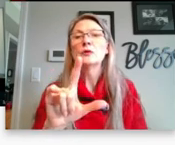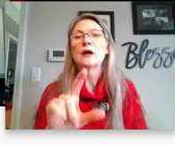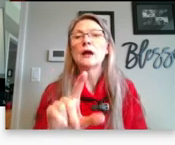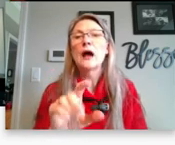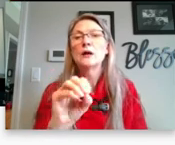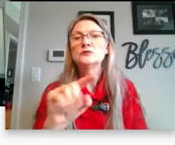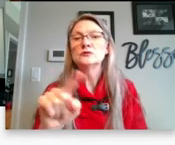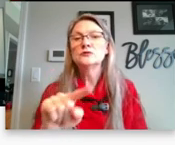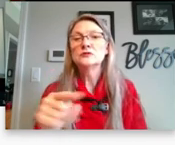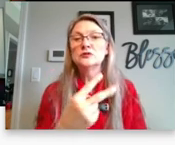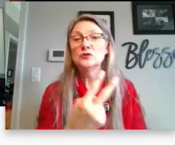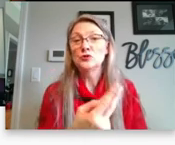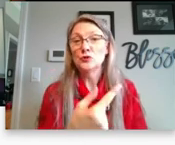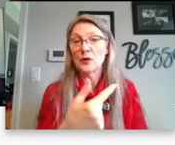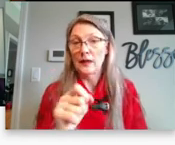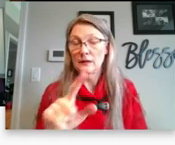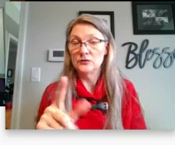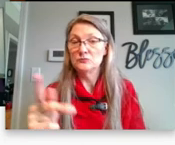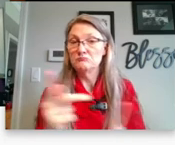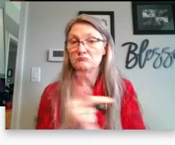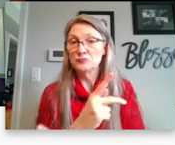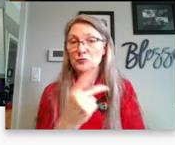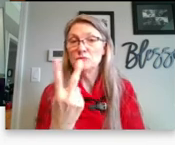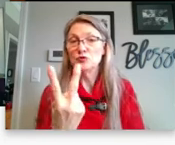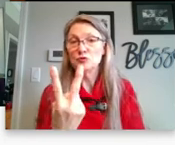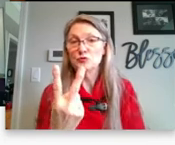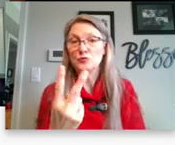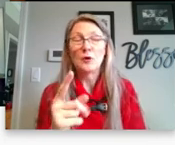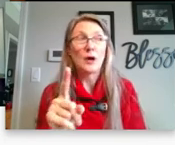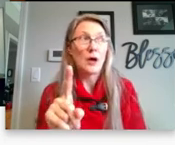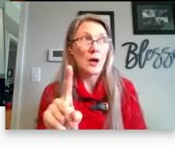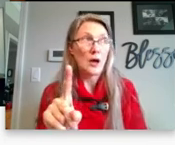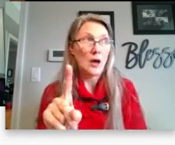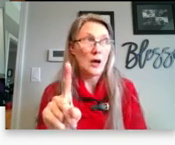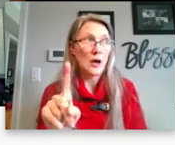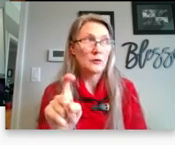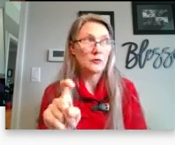gallons then, I know I need to multiply 128 by 2.